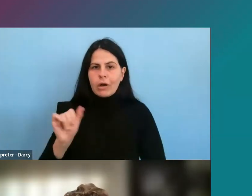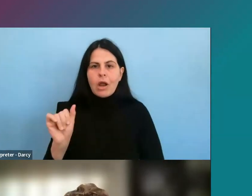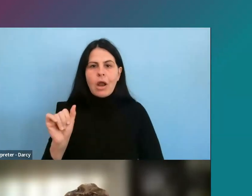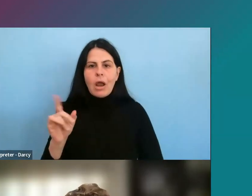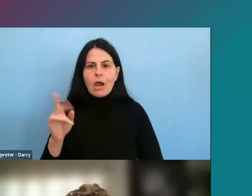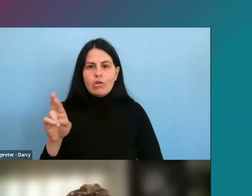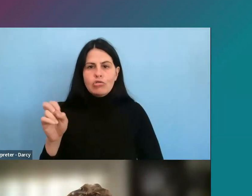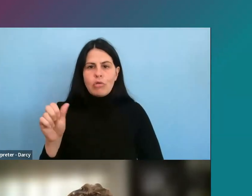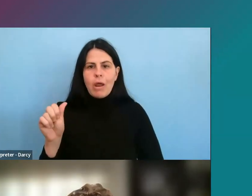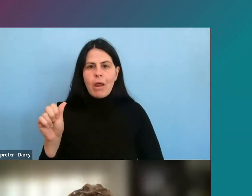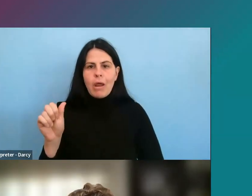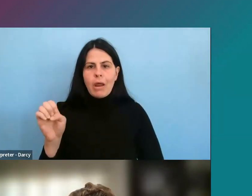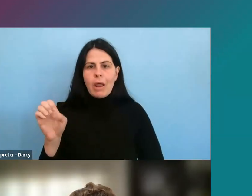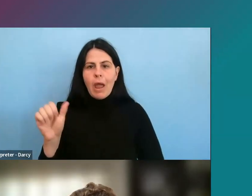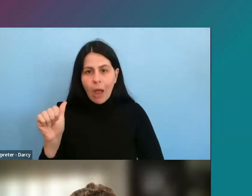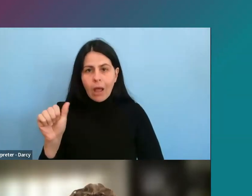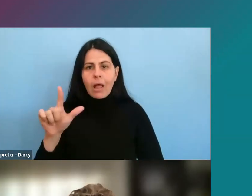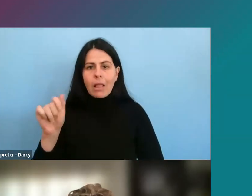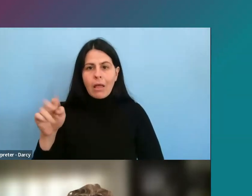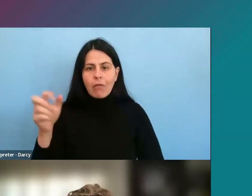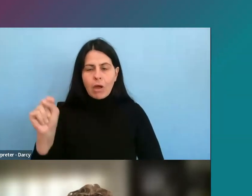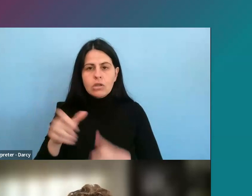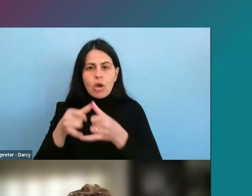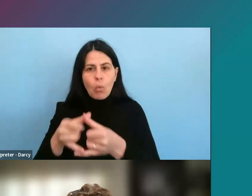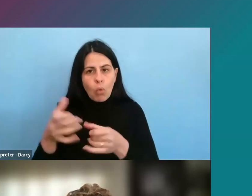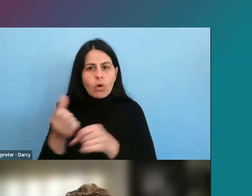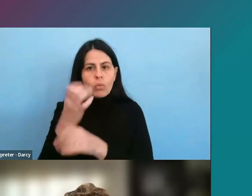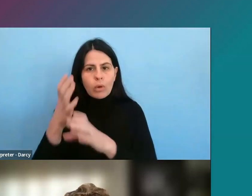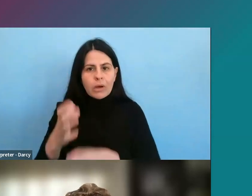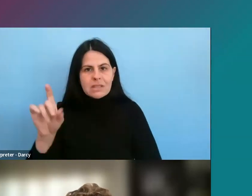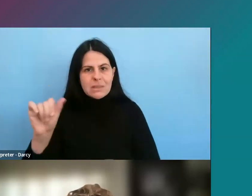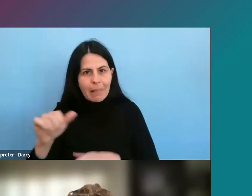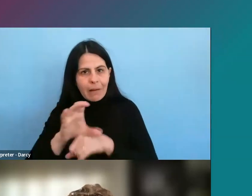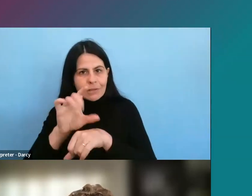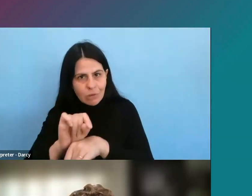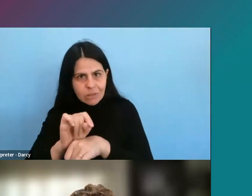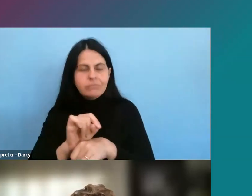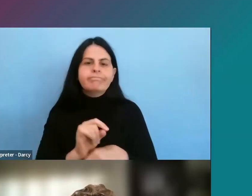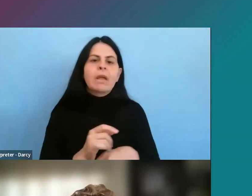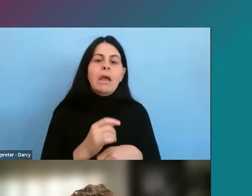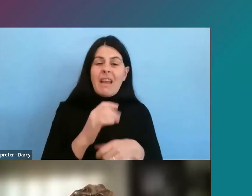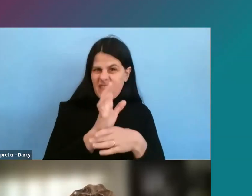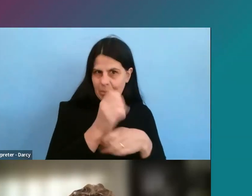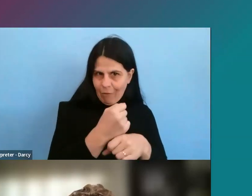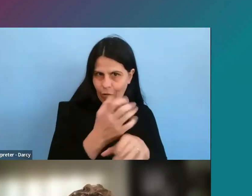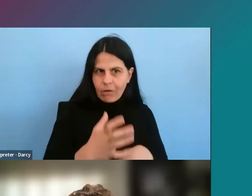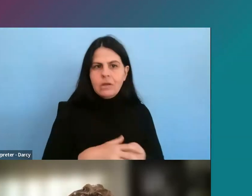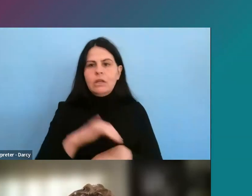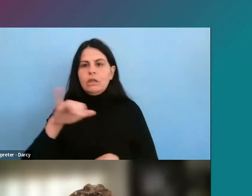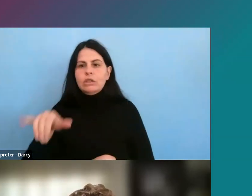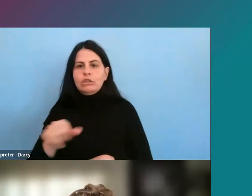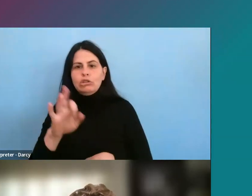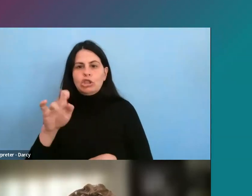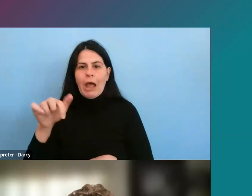award-winning impact producer and disability consultant. We have Jacquelyn Revere, care influencer,